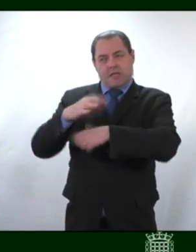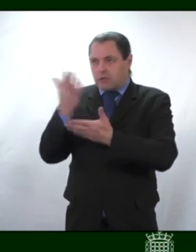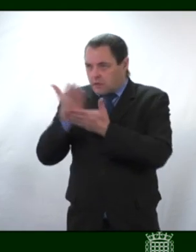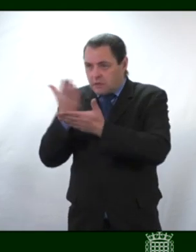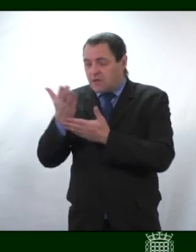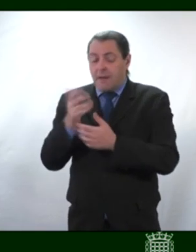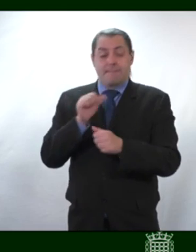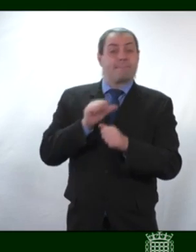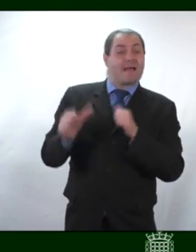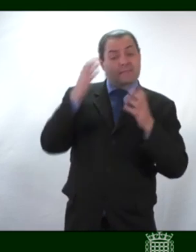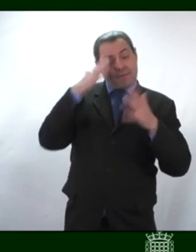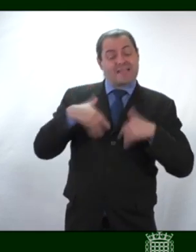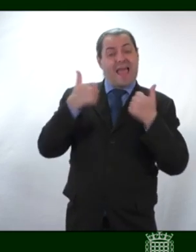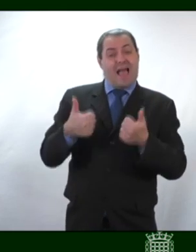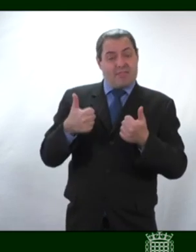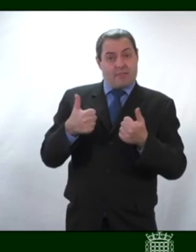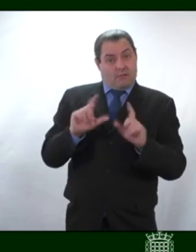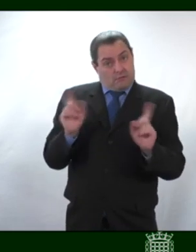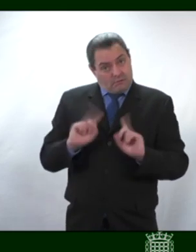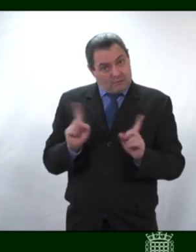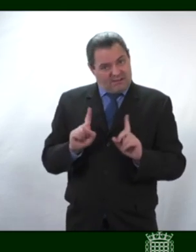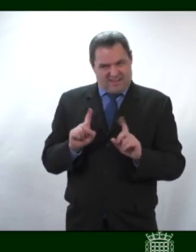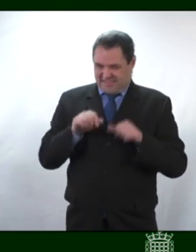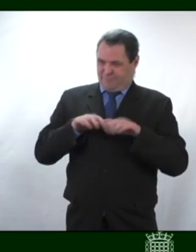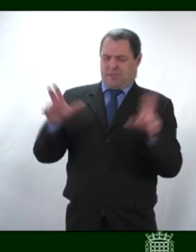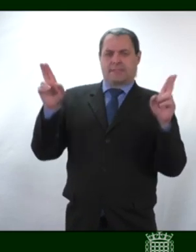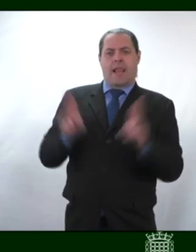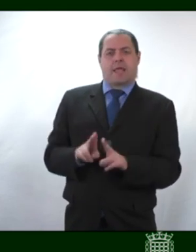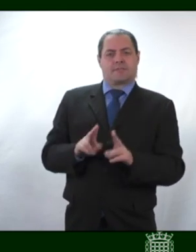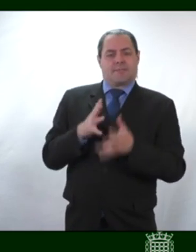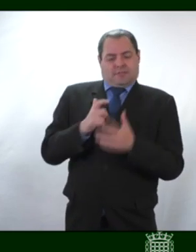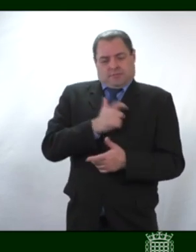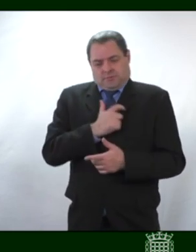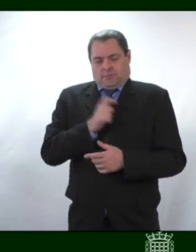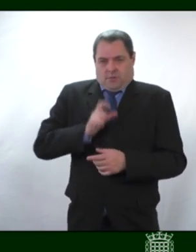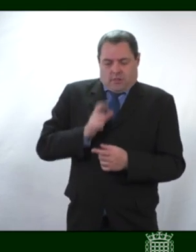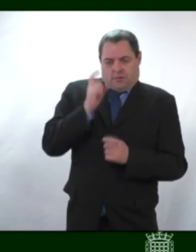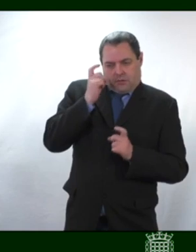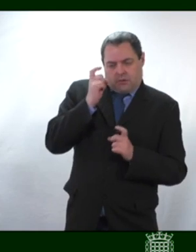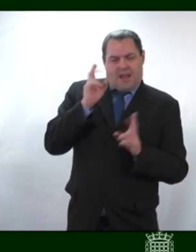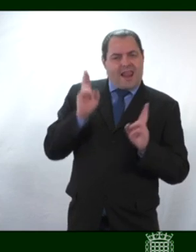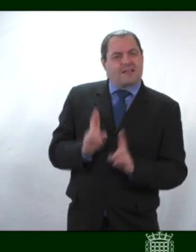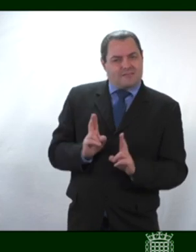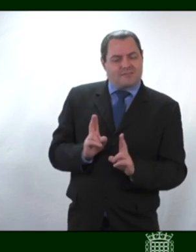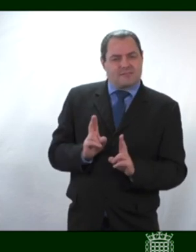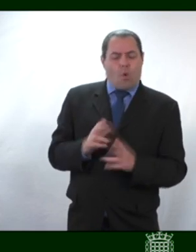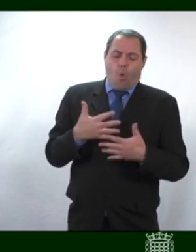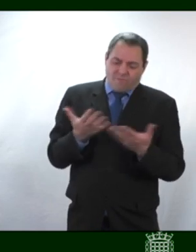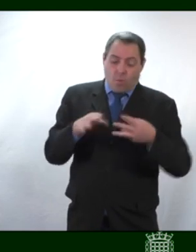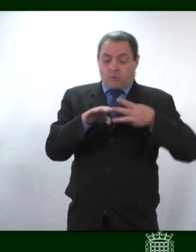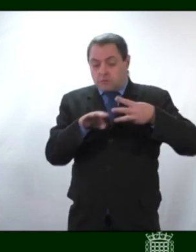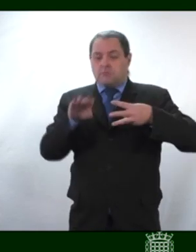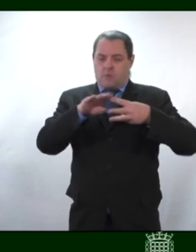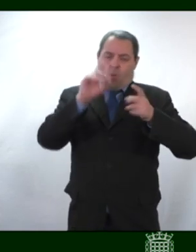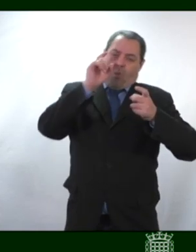mental health is for us to keep the virus under control, even though, of course, we need to mitigate the consequences